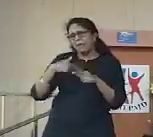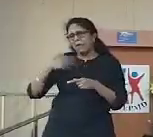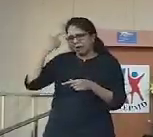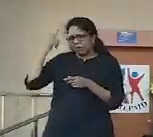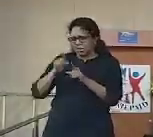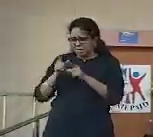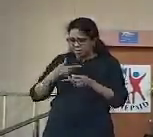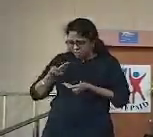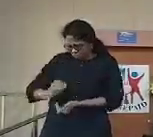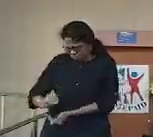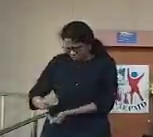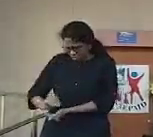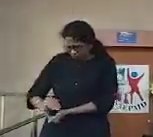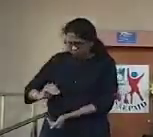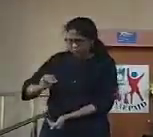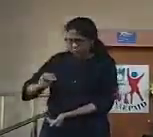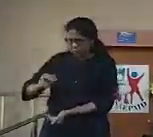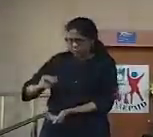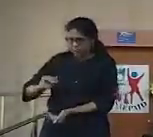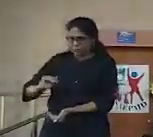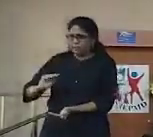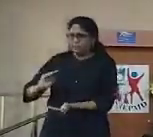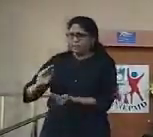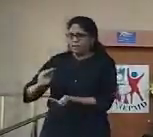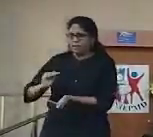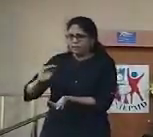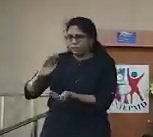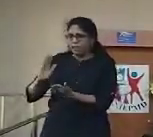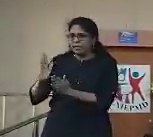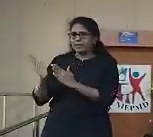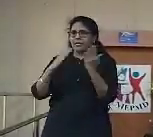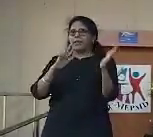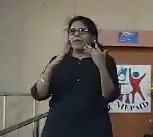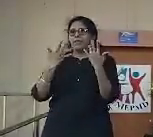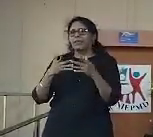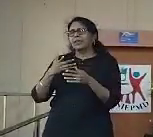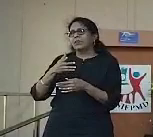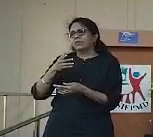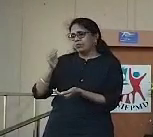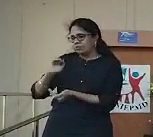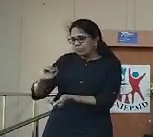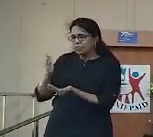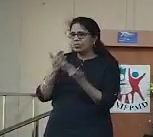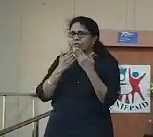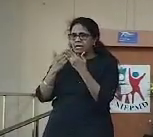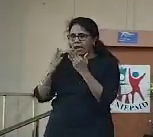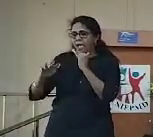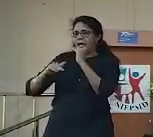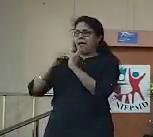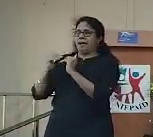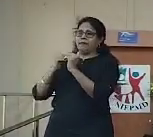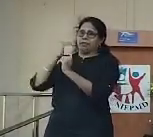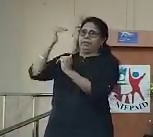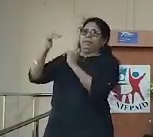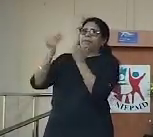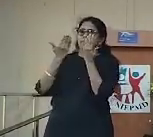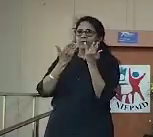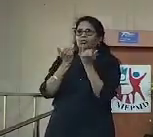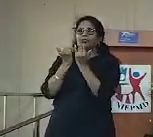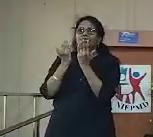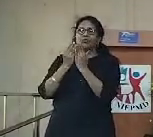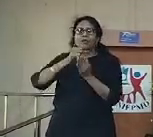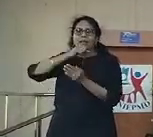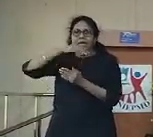to small, let's say pre or early childhood education. Then we go on to the school age. Then we go on